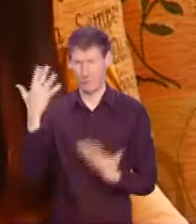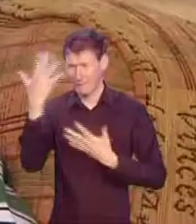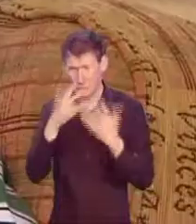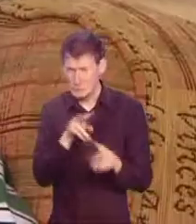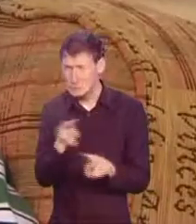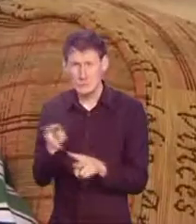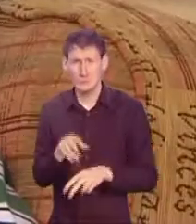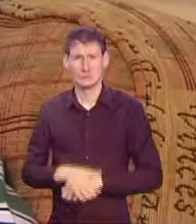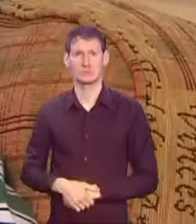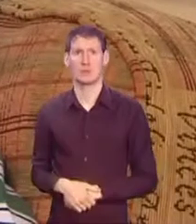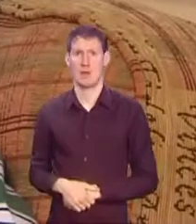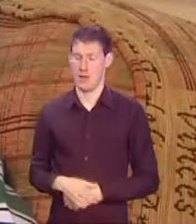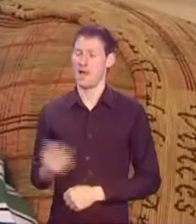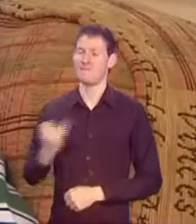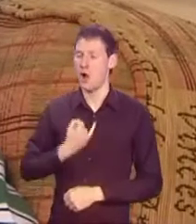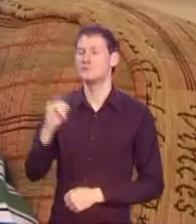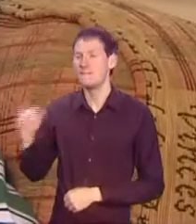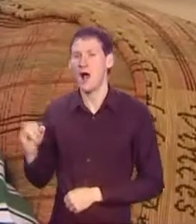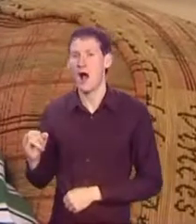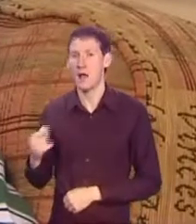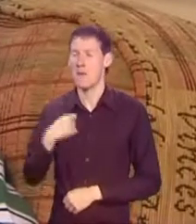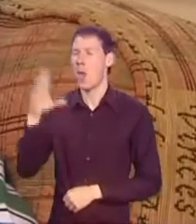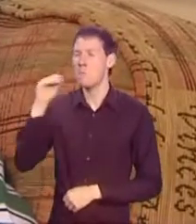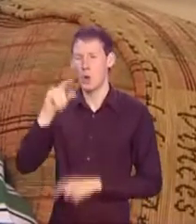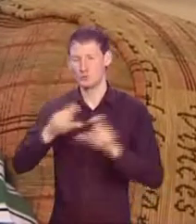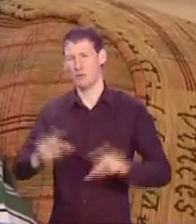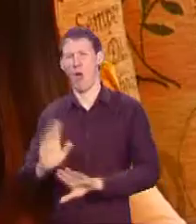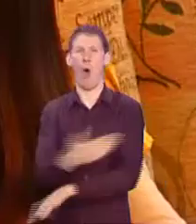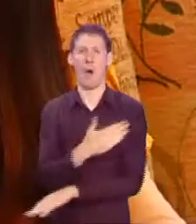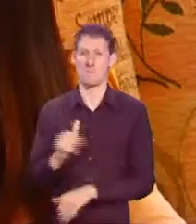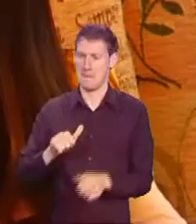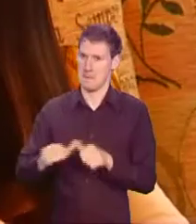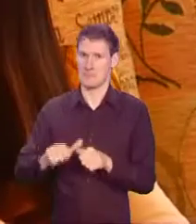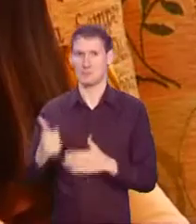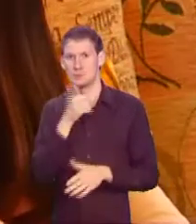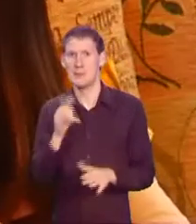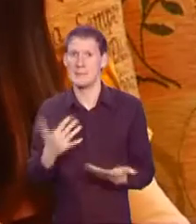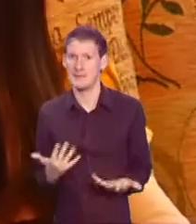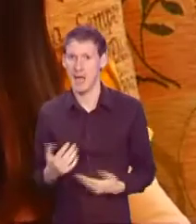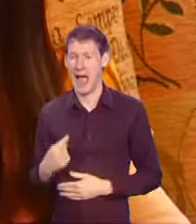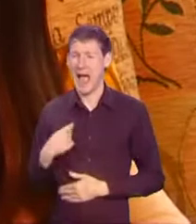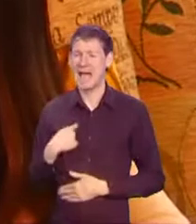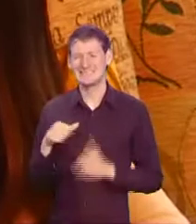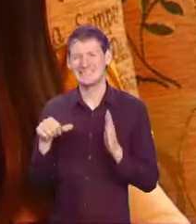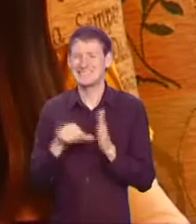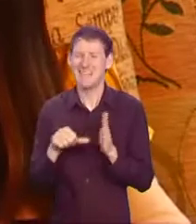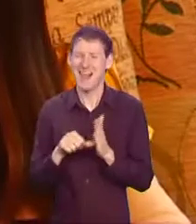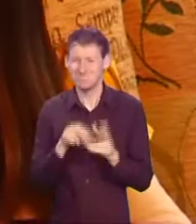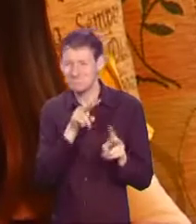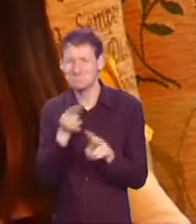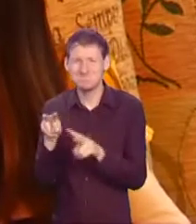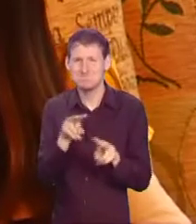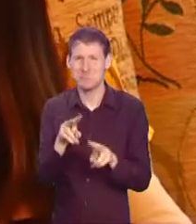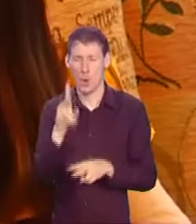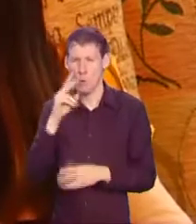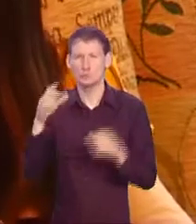before. Well, we were both to blame. If I hadn't moaned about the subtitles, we might have persevered. I still struggle sometimes. if I'm